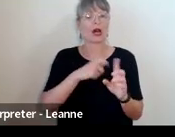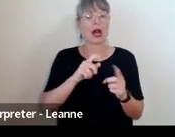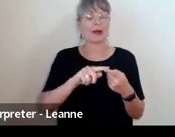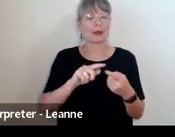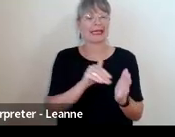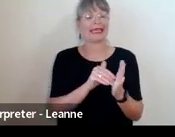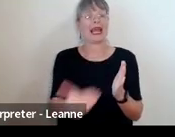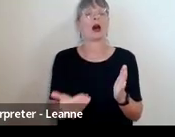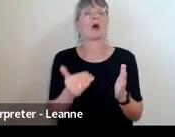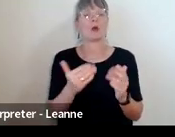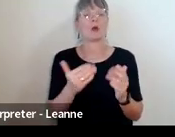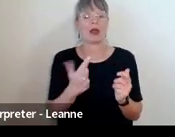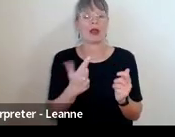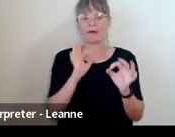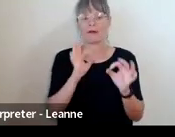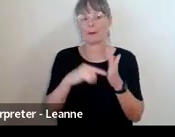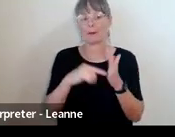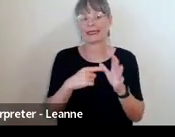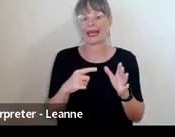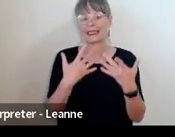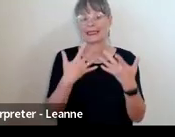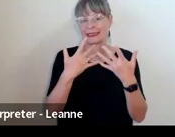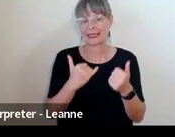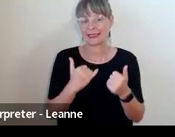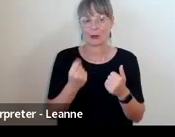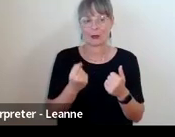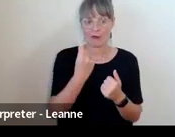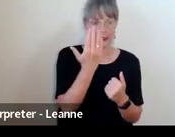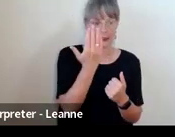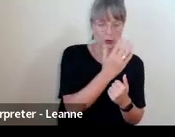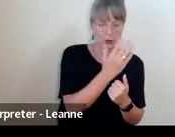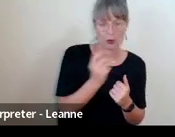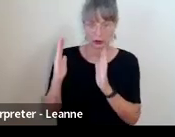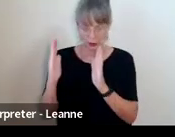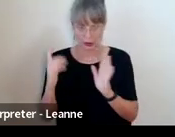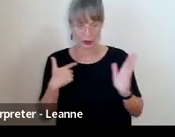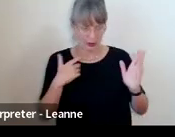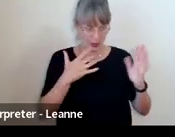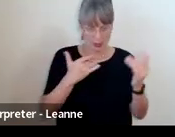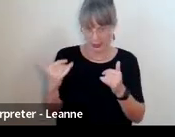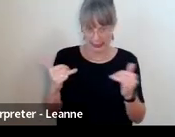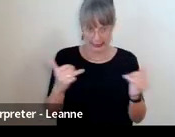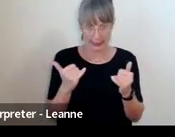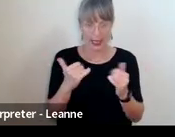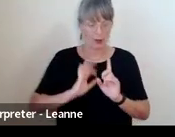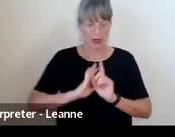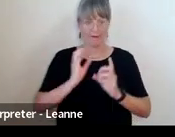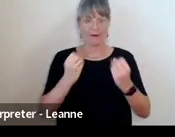one public school and one place of worship, and we are improving our product every week with the feedback we are